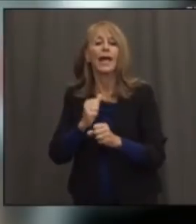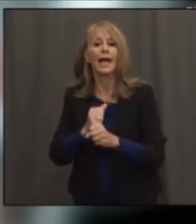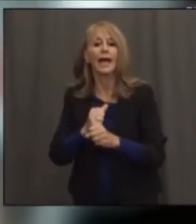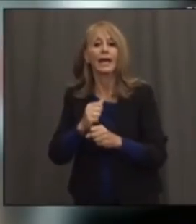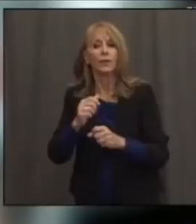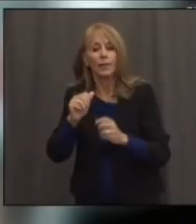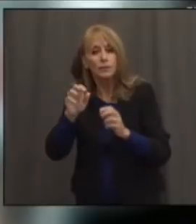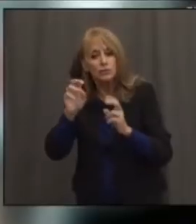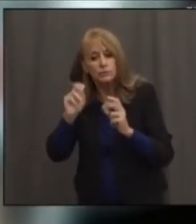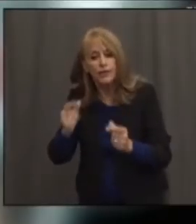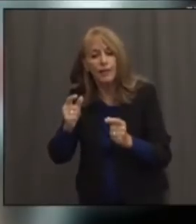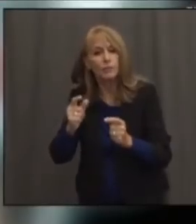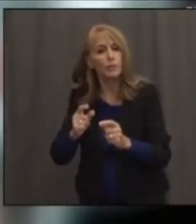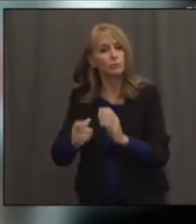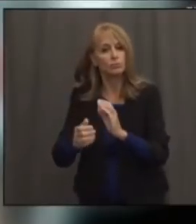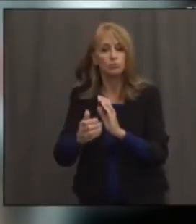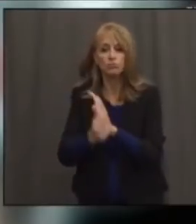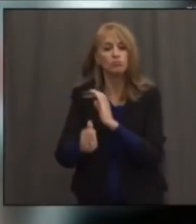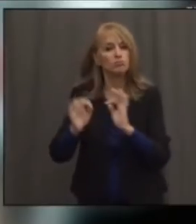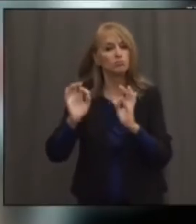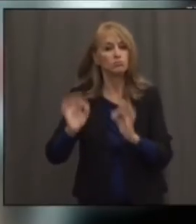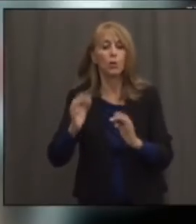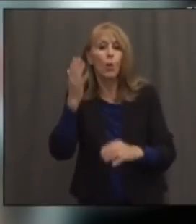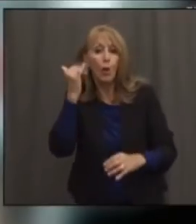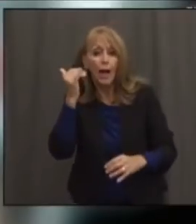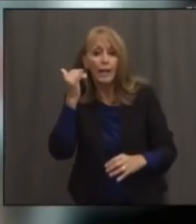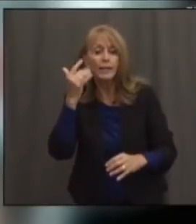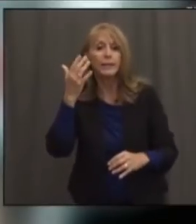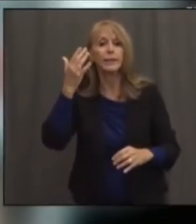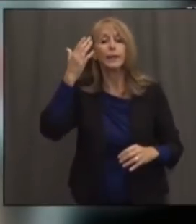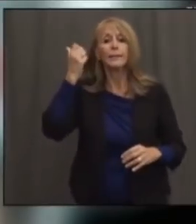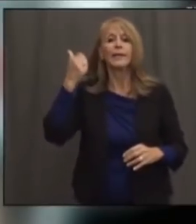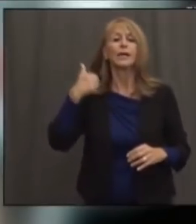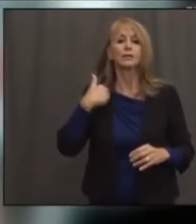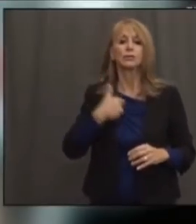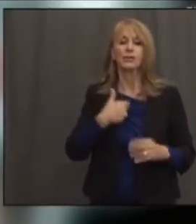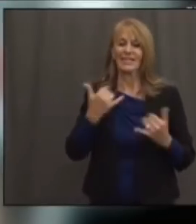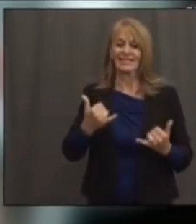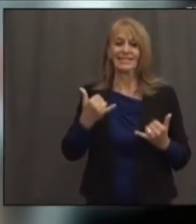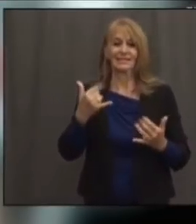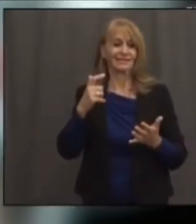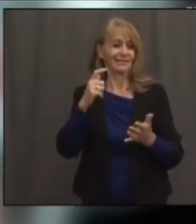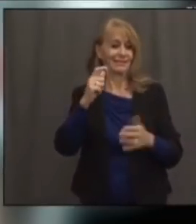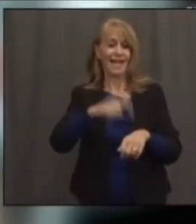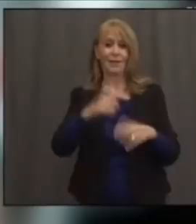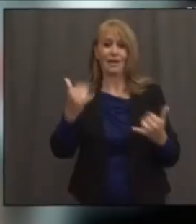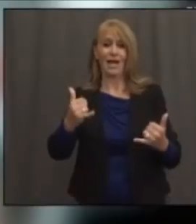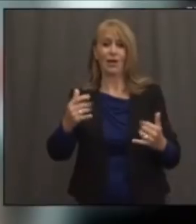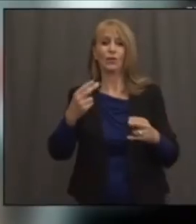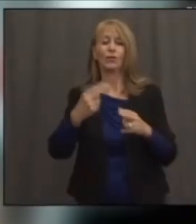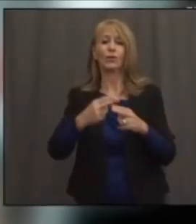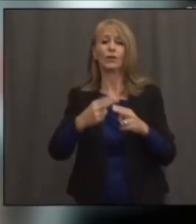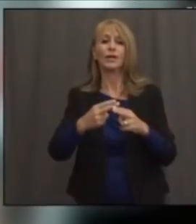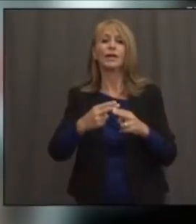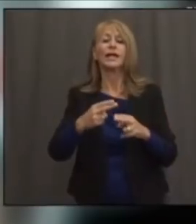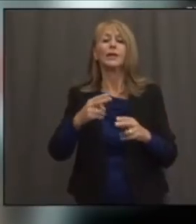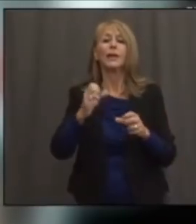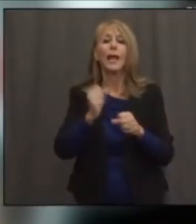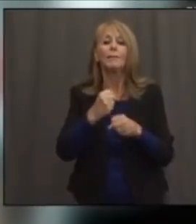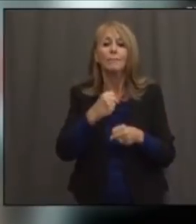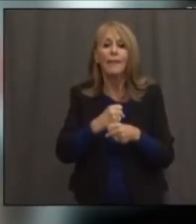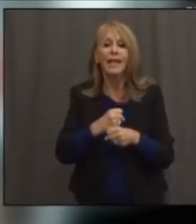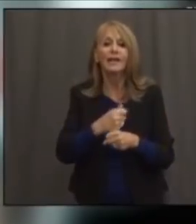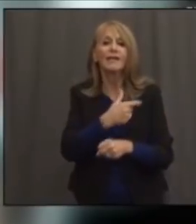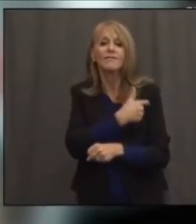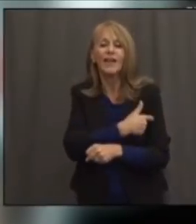very quickly, very efficiently. And the reason we were able to do that was because we have now entered the age of fully synthetically derived vaccines, being able